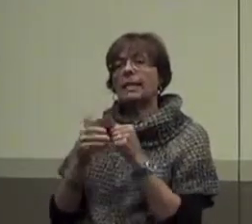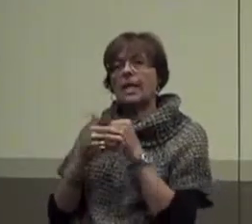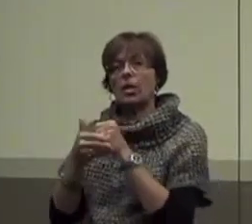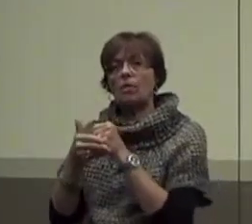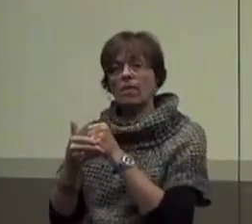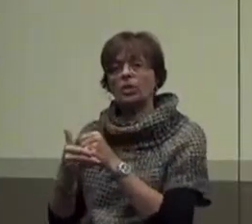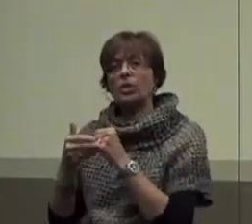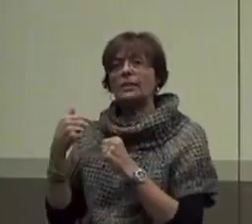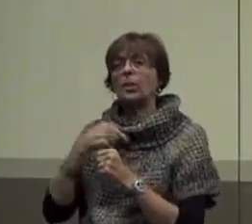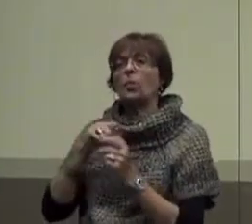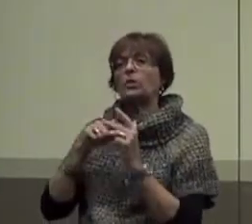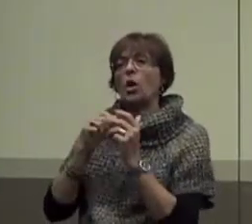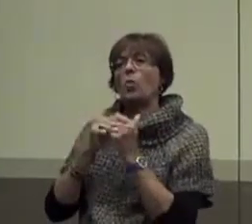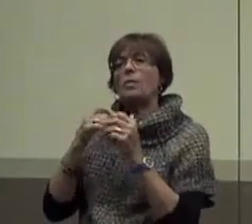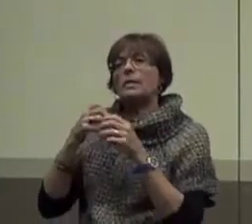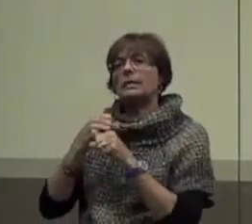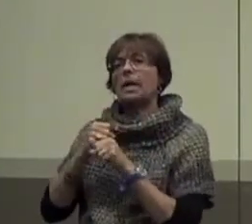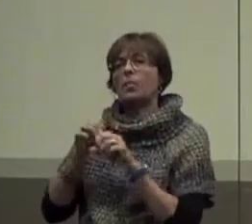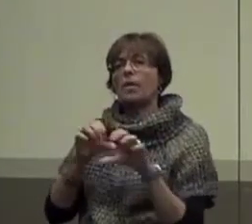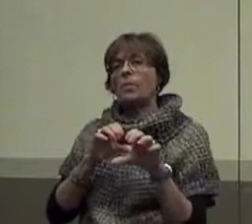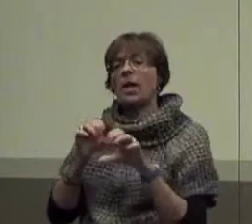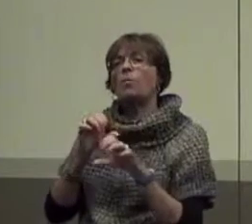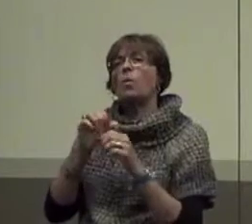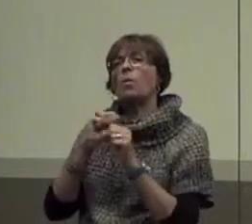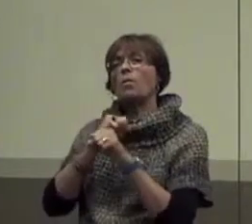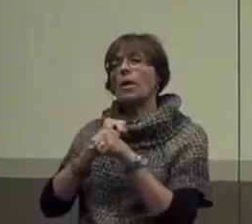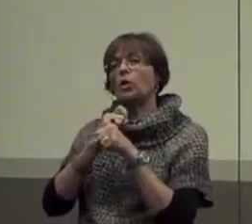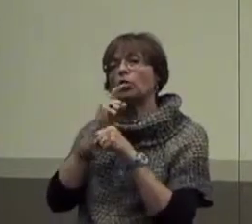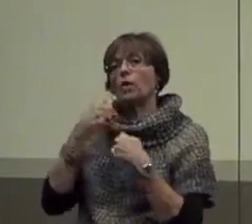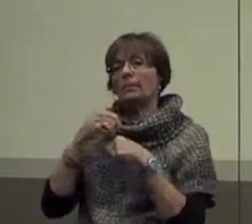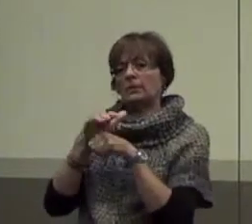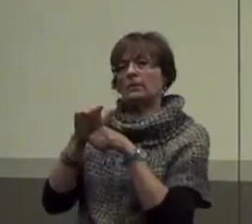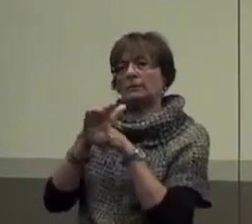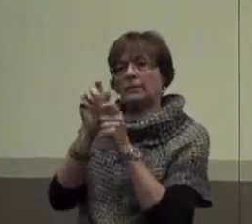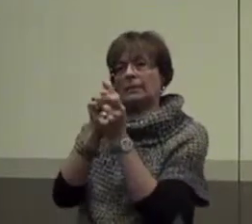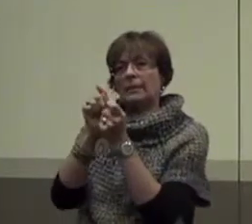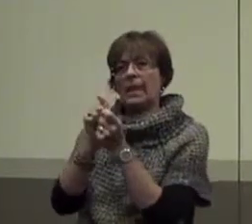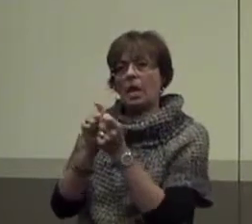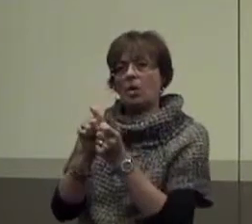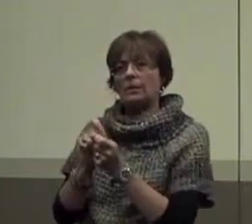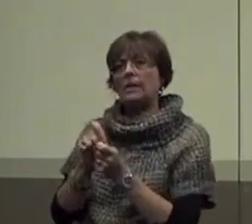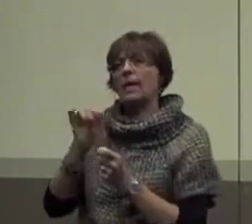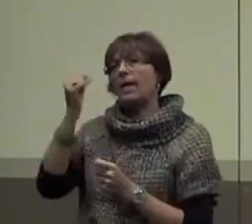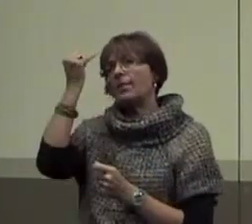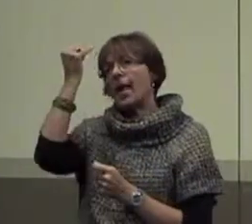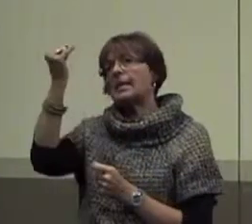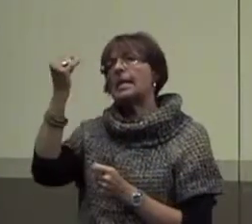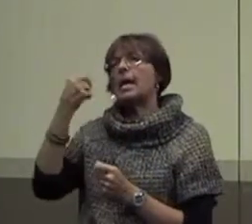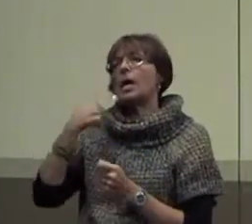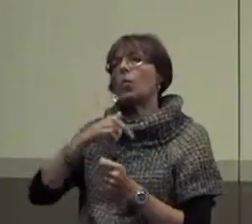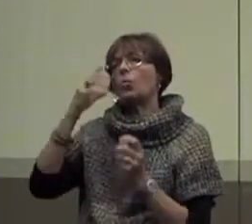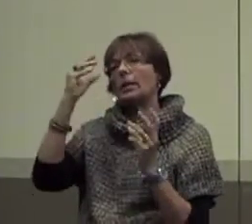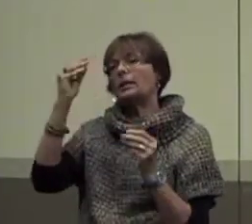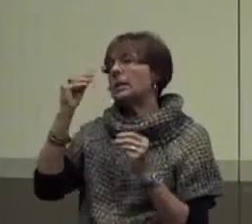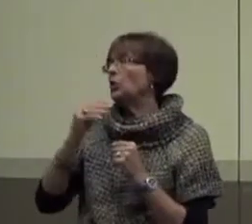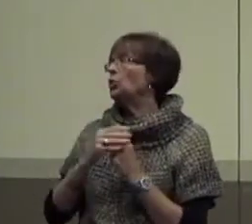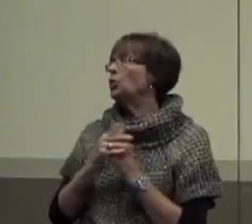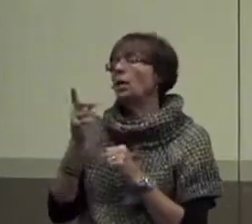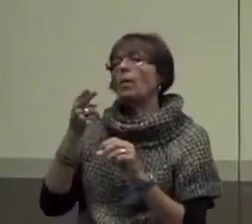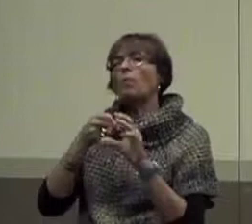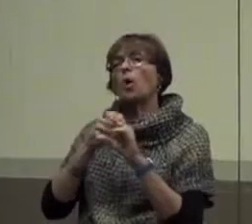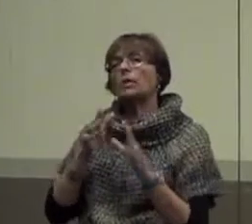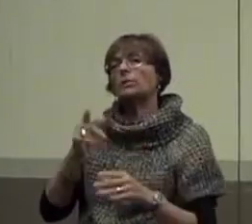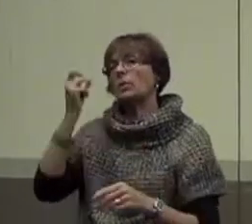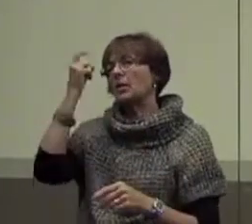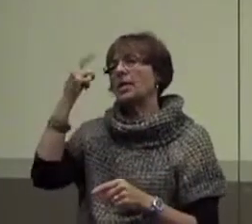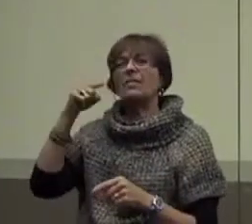with that summary of behavior and make sure it's detailed enough. The idea, we teach participants to